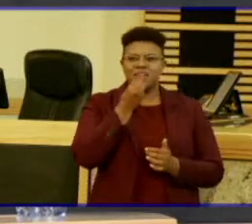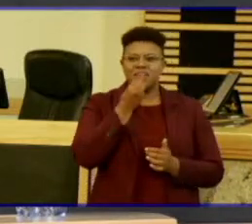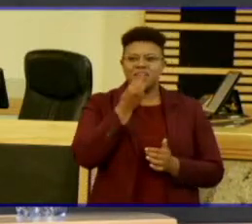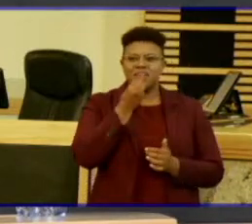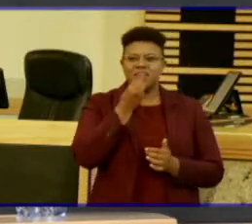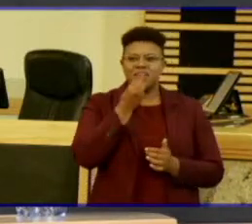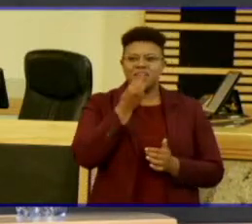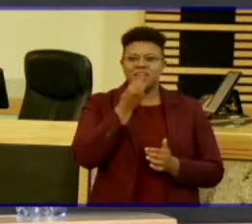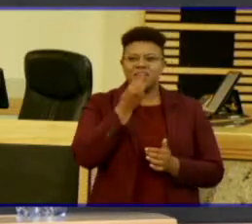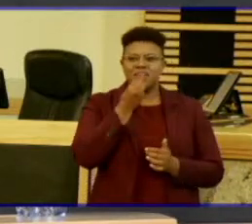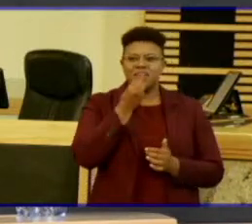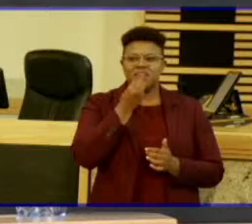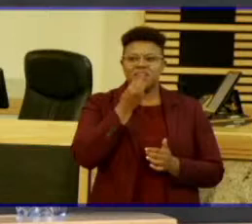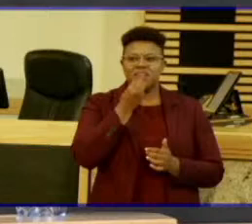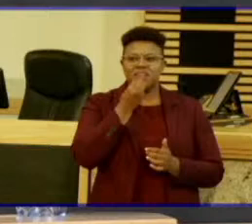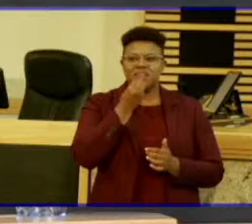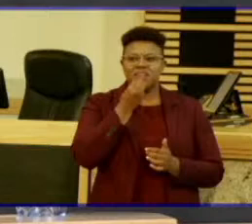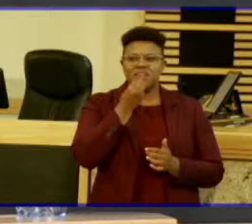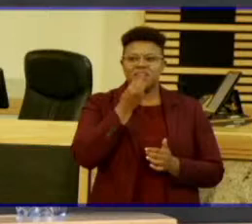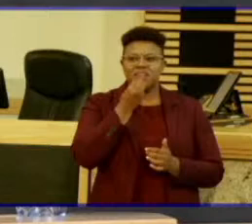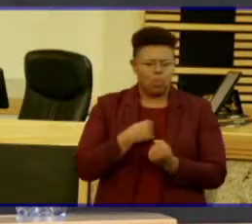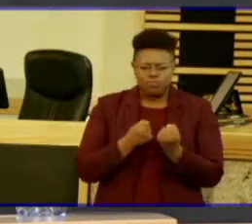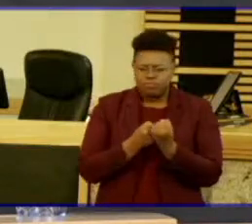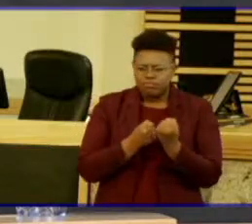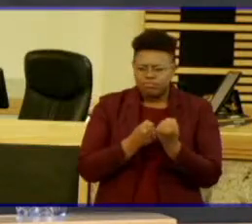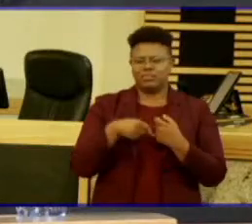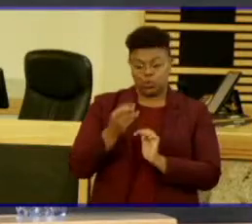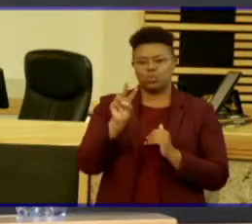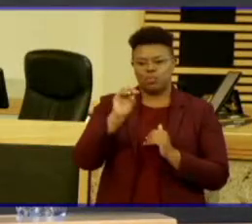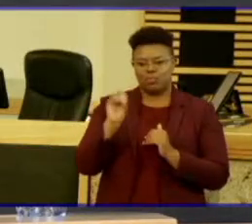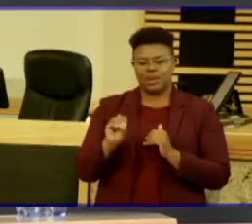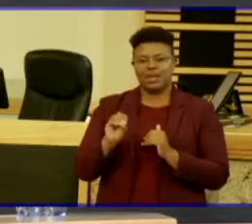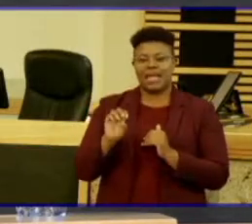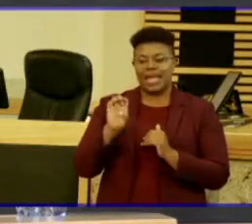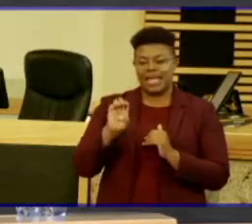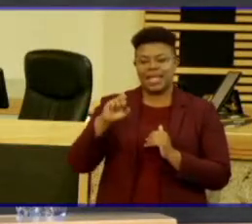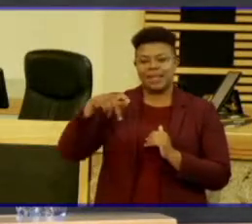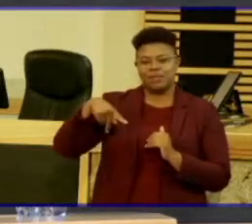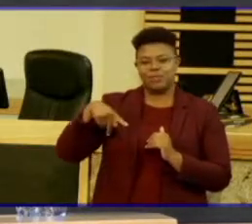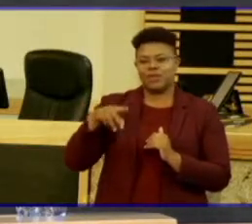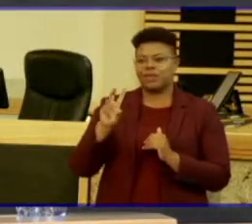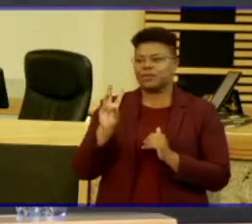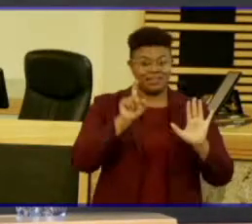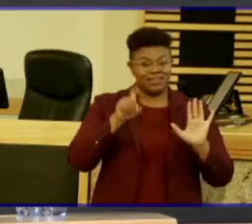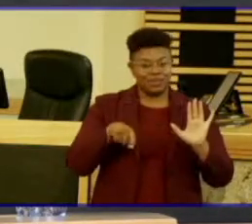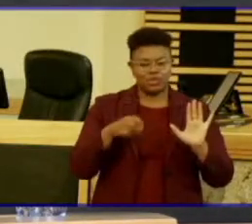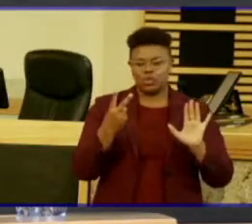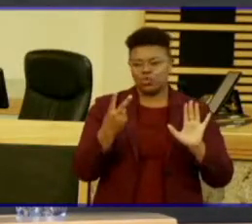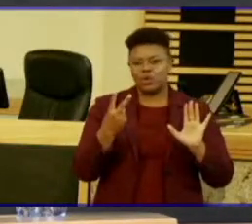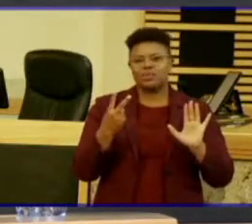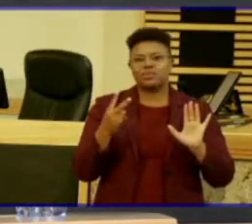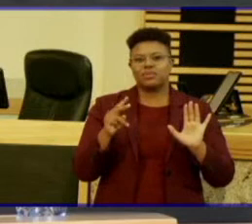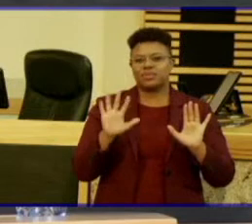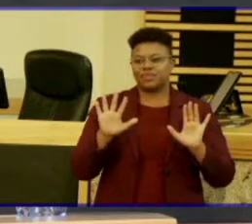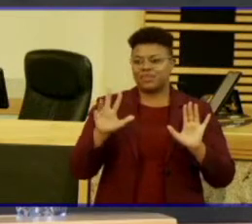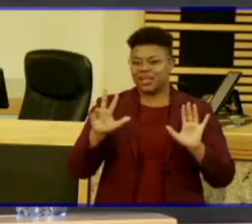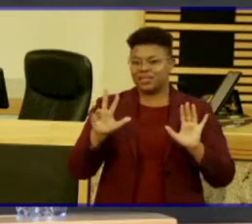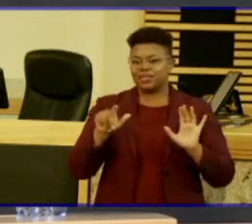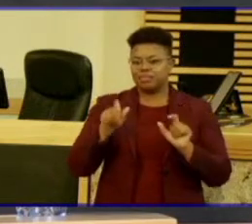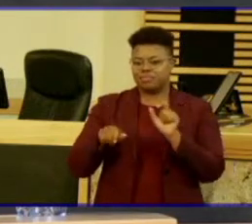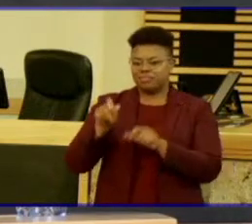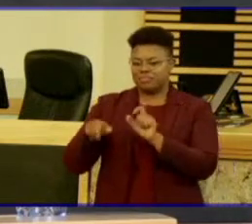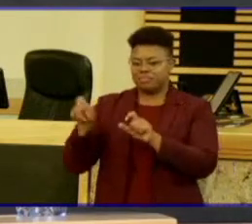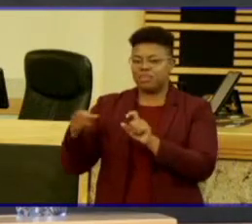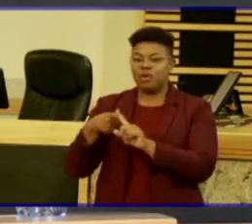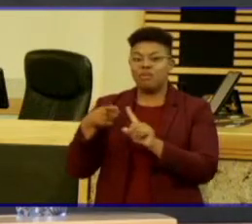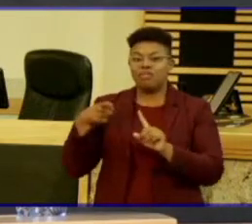likarhulumente ukuqinisekisa into yokokuba we push back the frontiers of poverty and EPWP annual target and families from the month of April